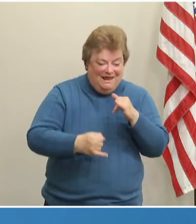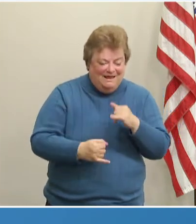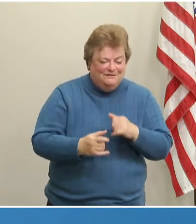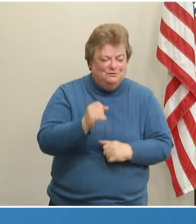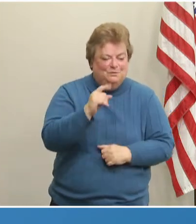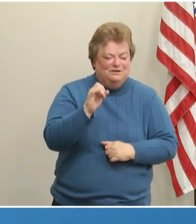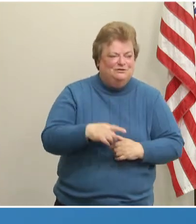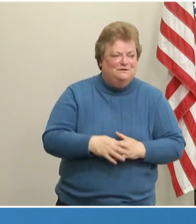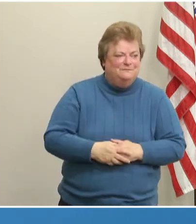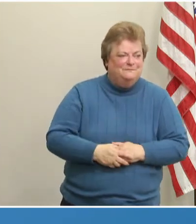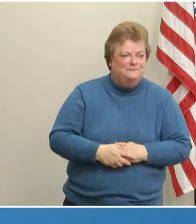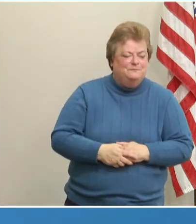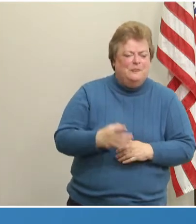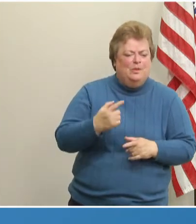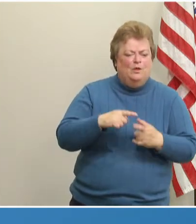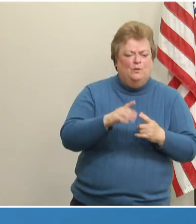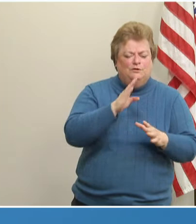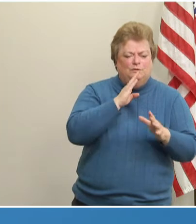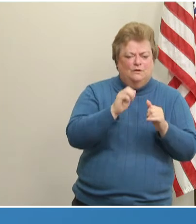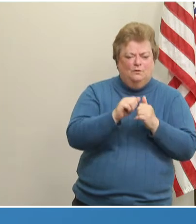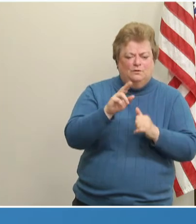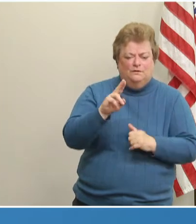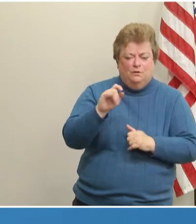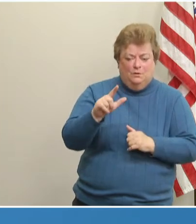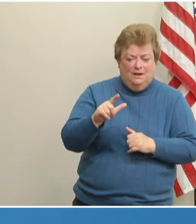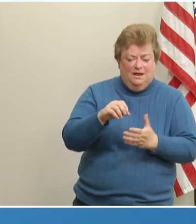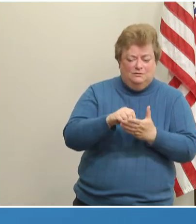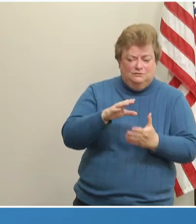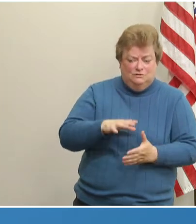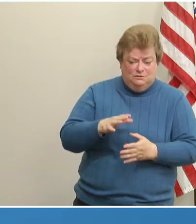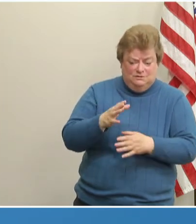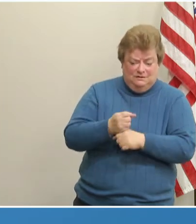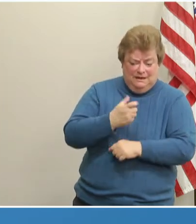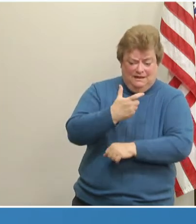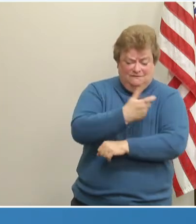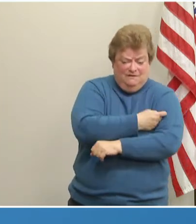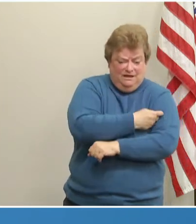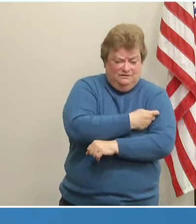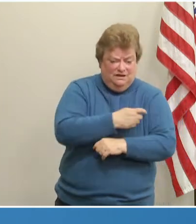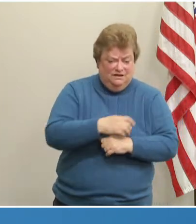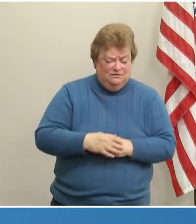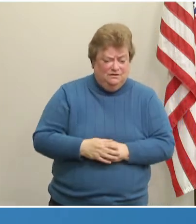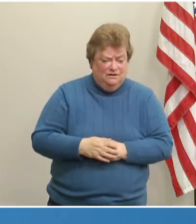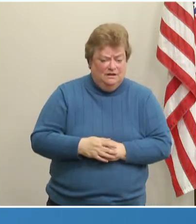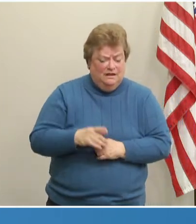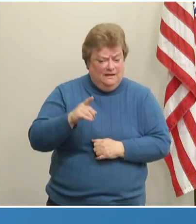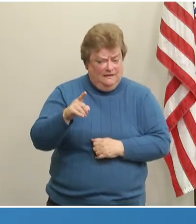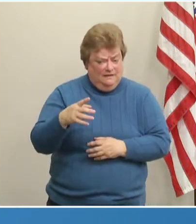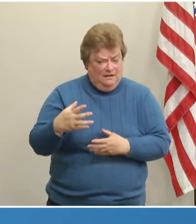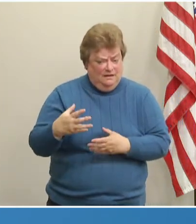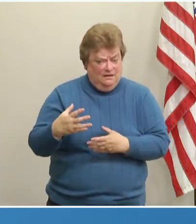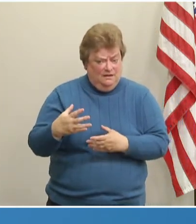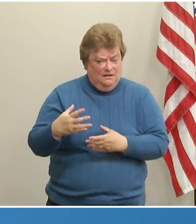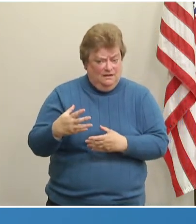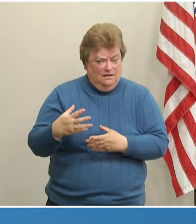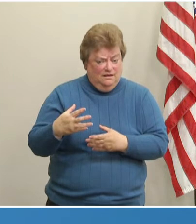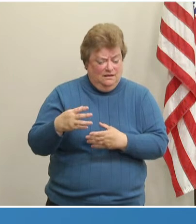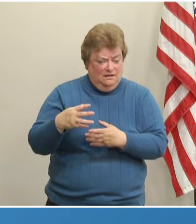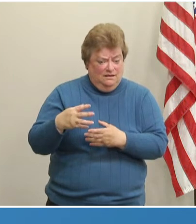when you guys do UNL students, when you vaccinate them, are they counting for whatever they put down as